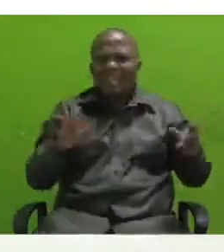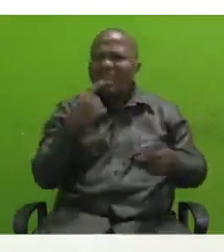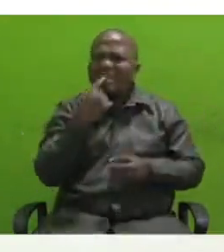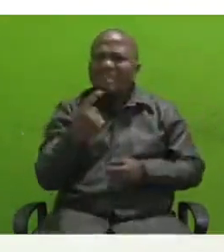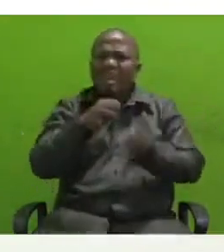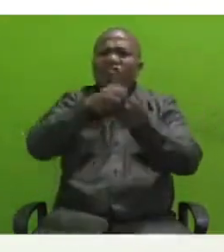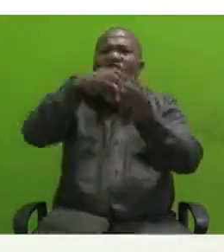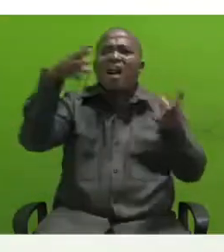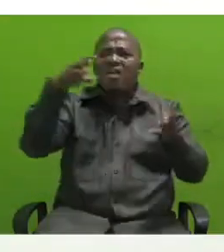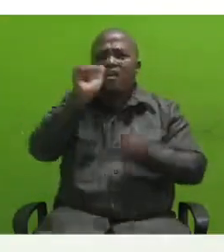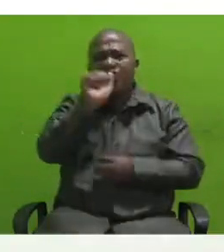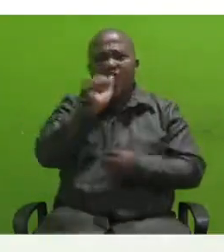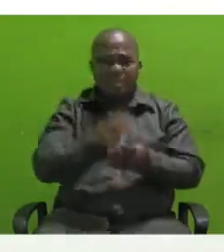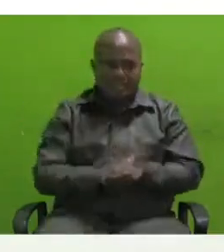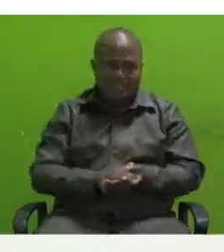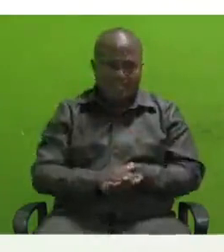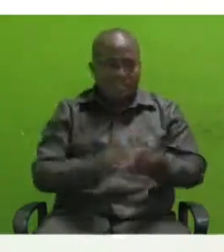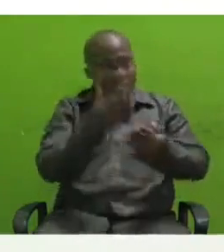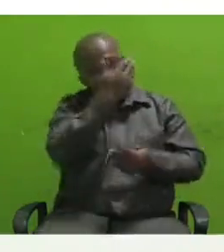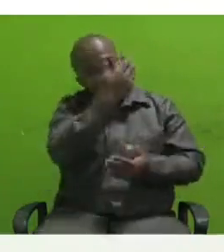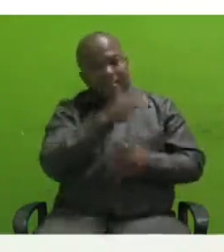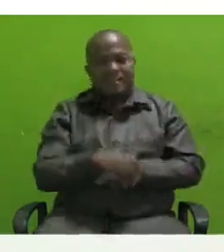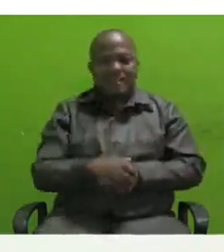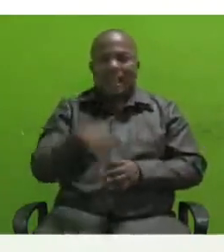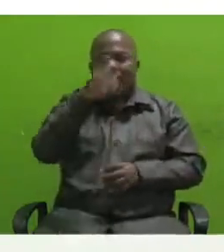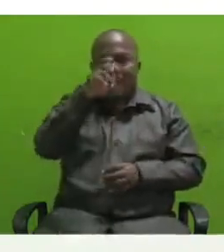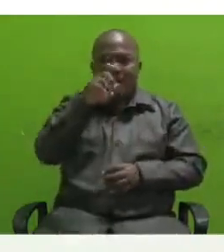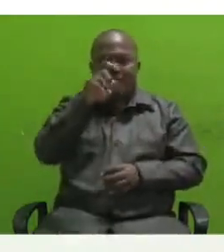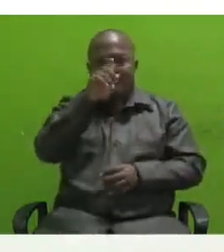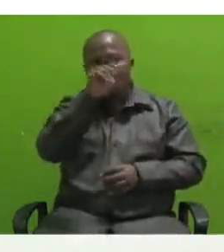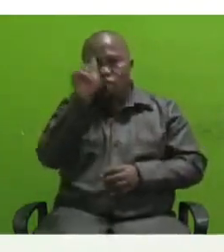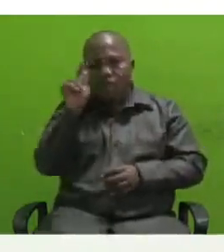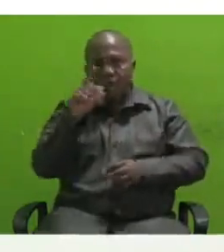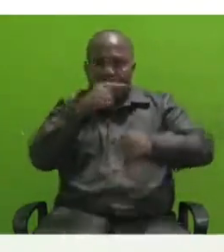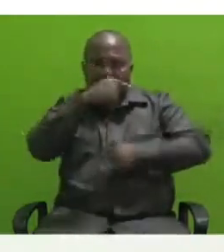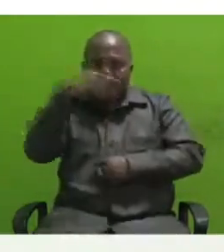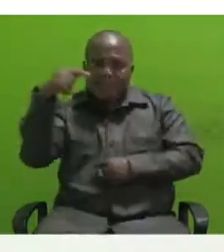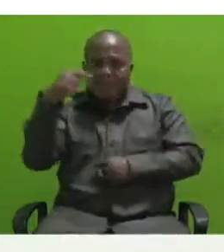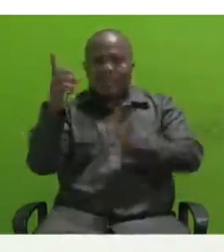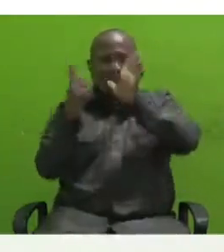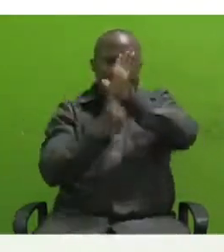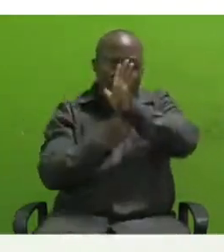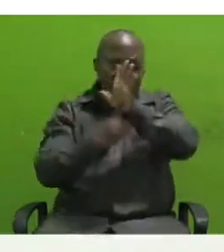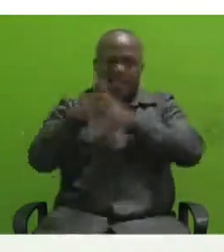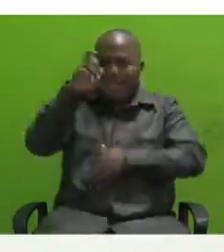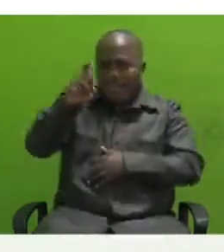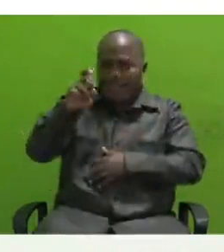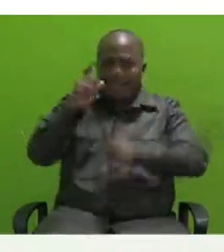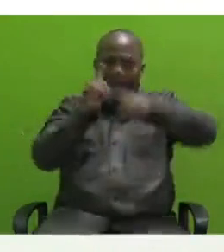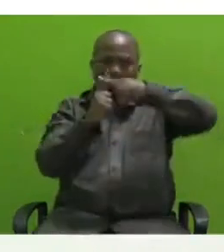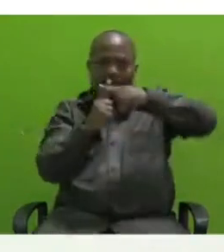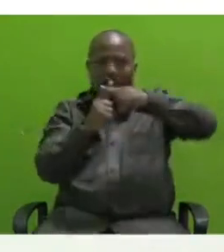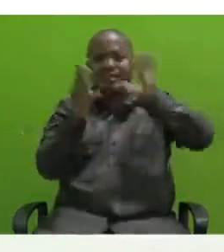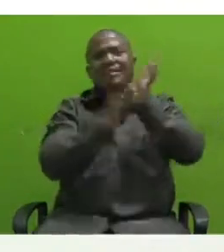Who can tell us the value of a from this expression, x squared minus 6x